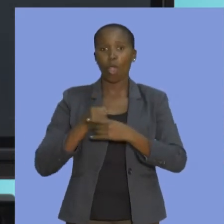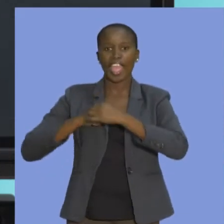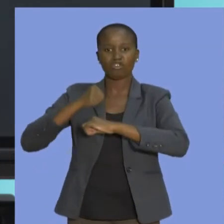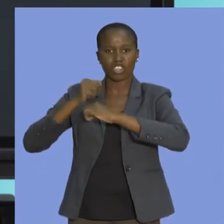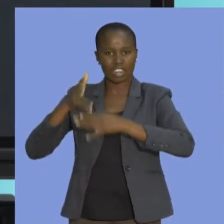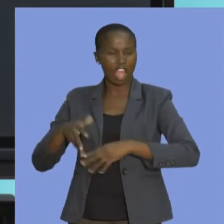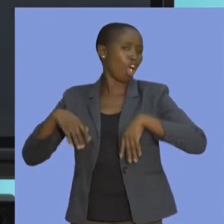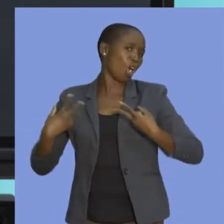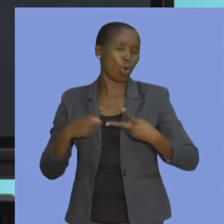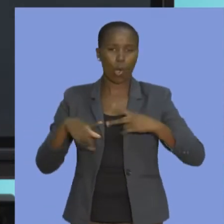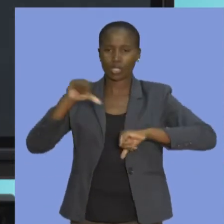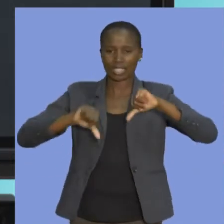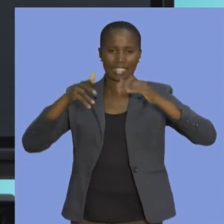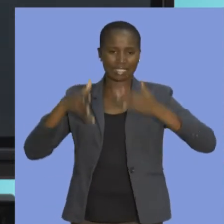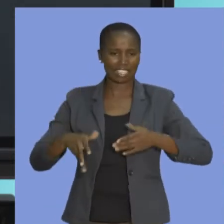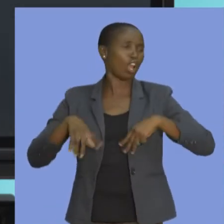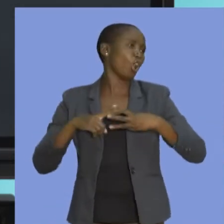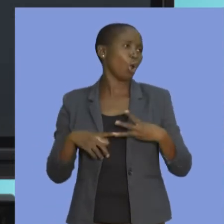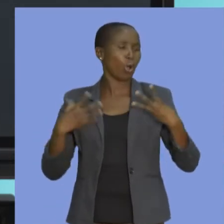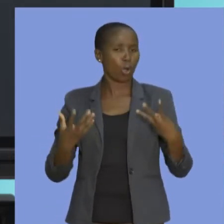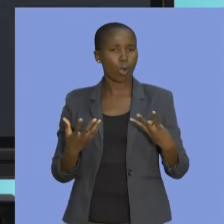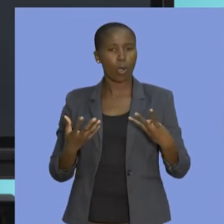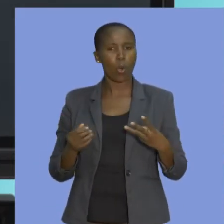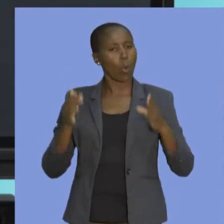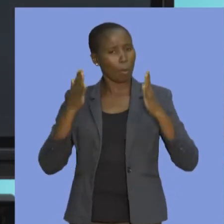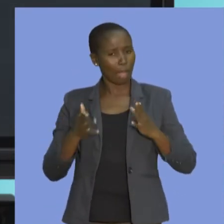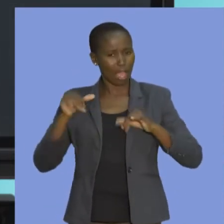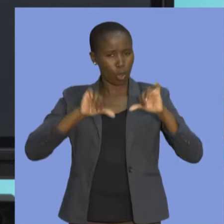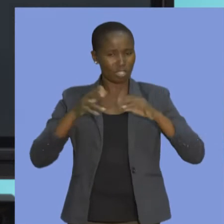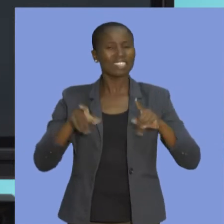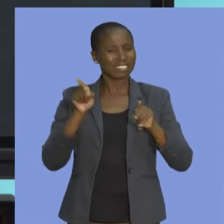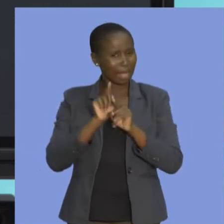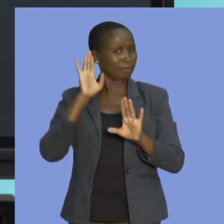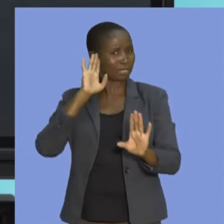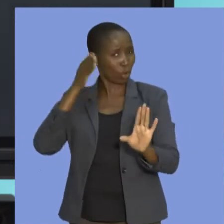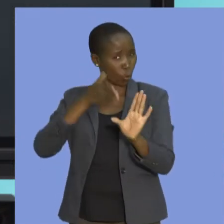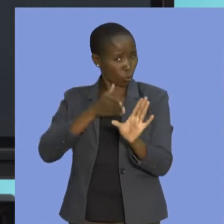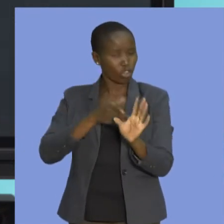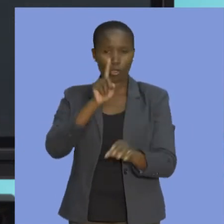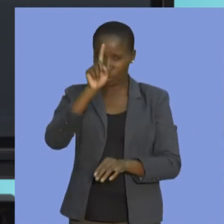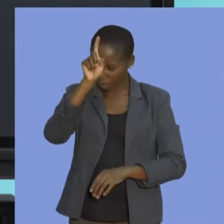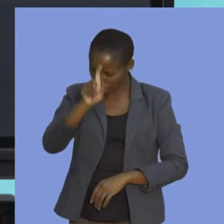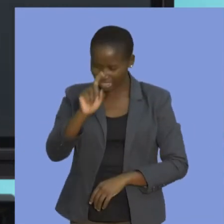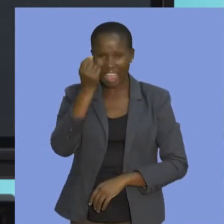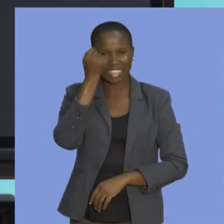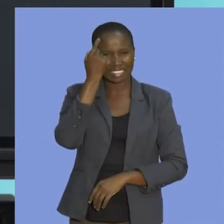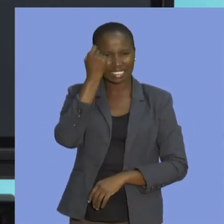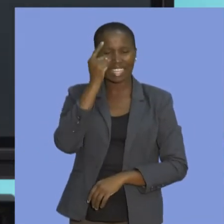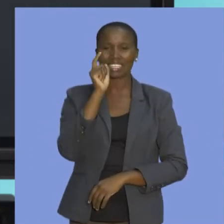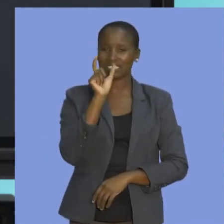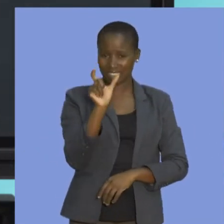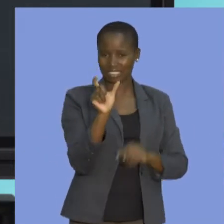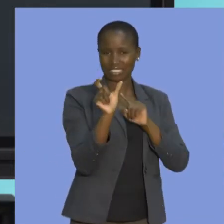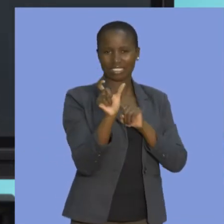scientists, for biological science. Even as psychologists, you need understanding of data. I